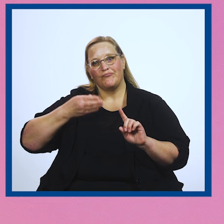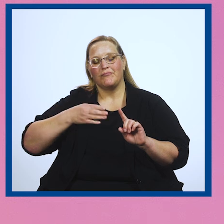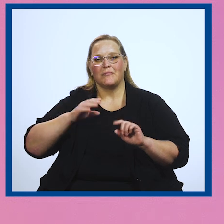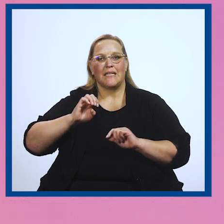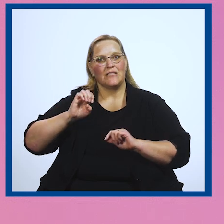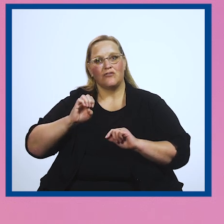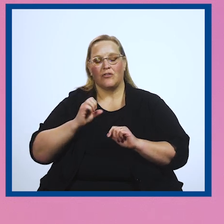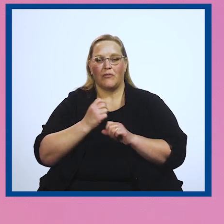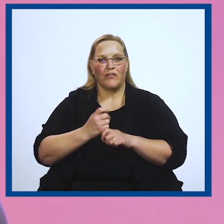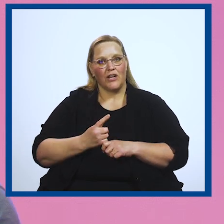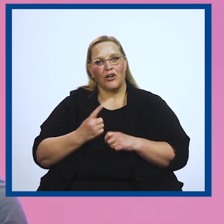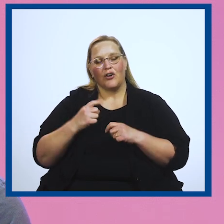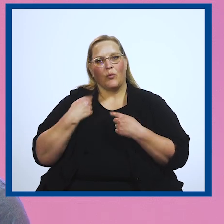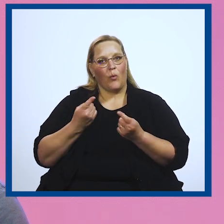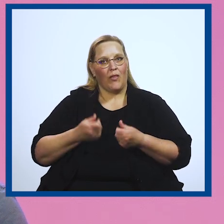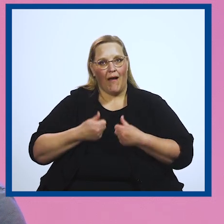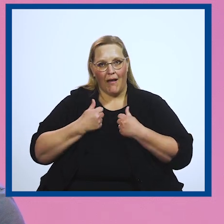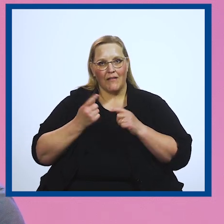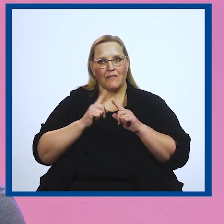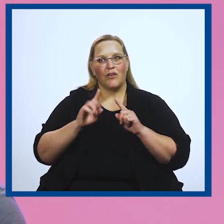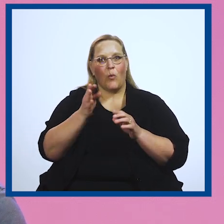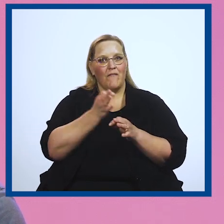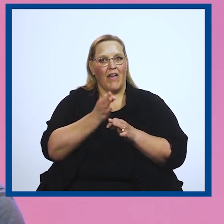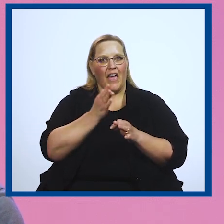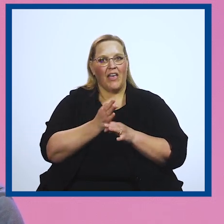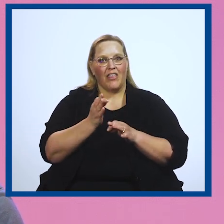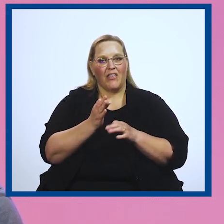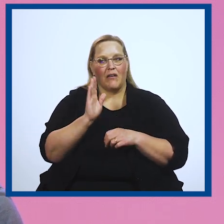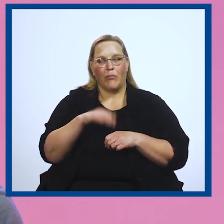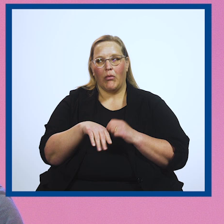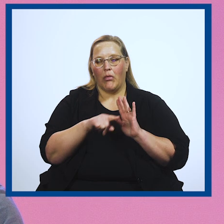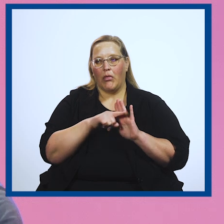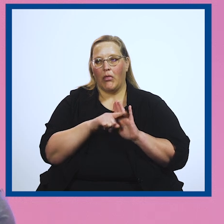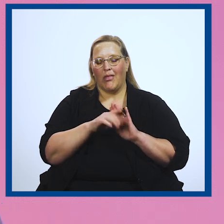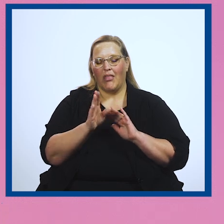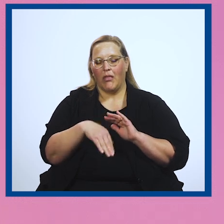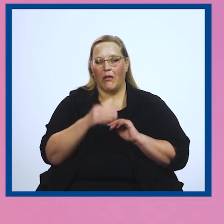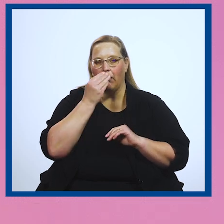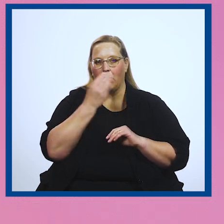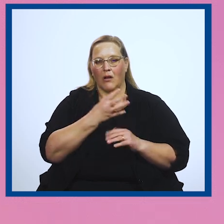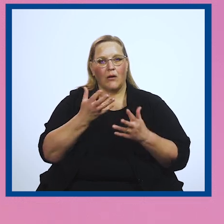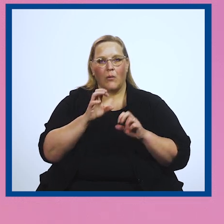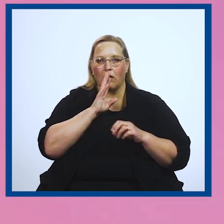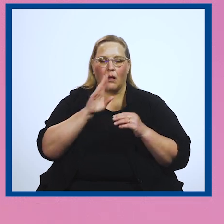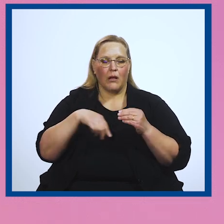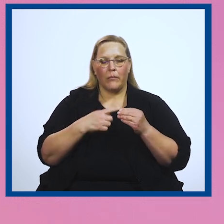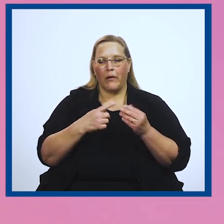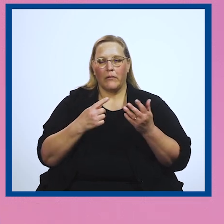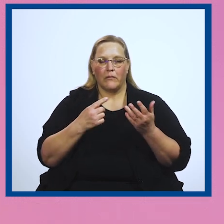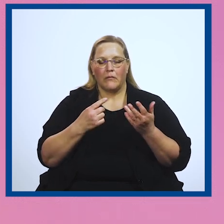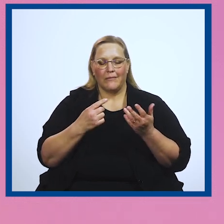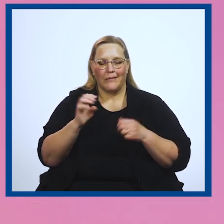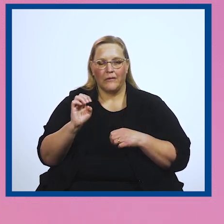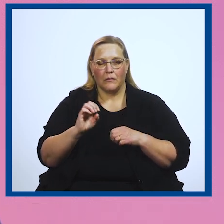Easter, and your faith has gone a little bit cynical and a little bit cold. This is your chance. You know who I'm talking about. This is your